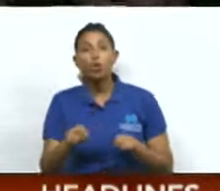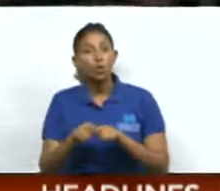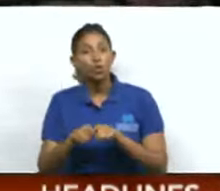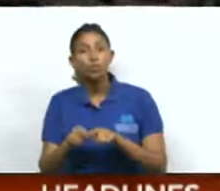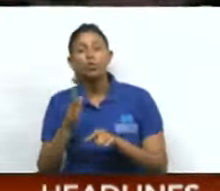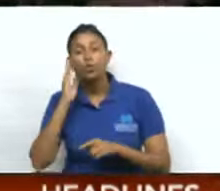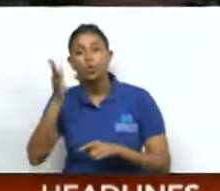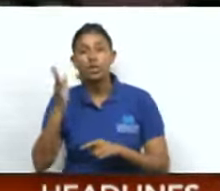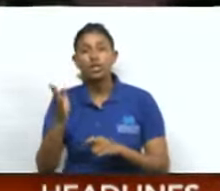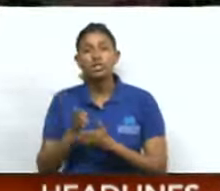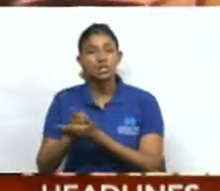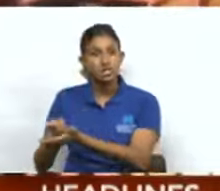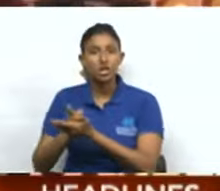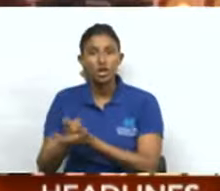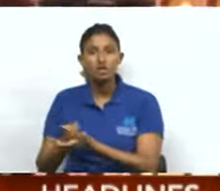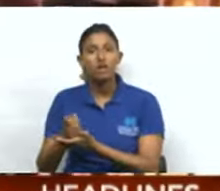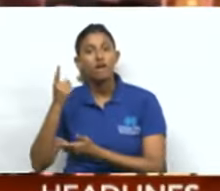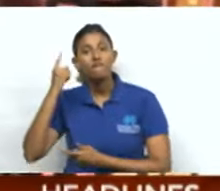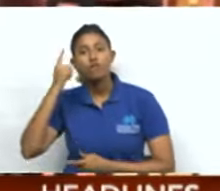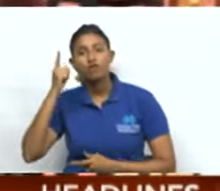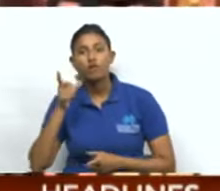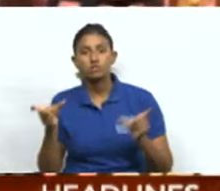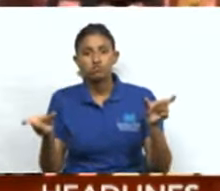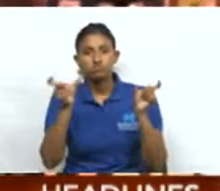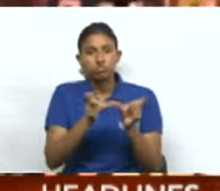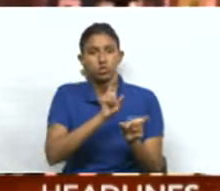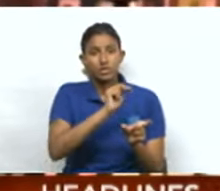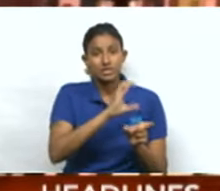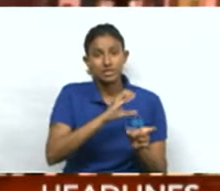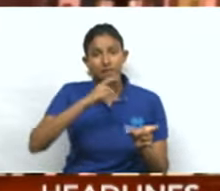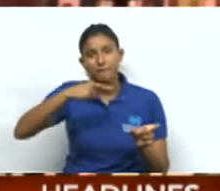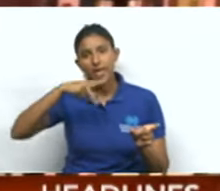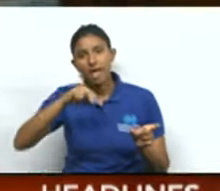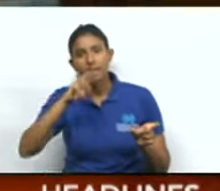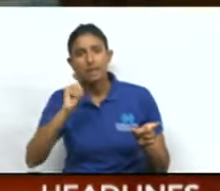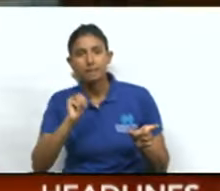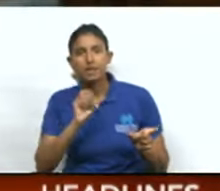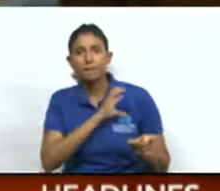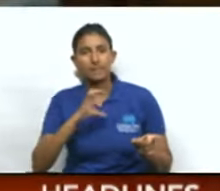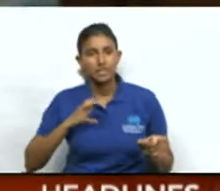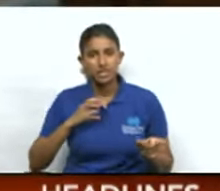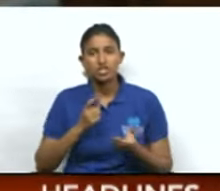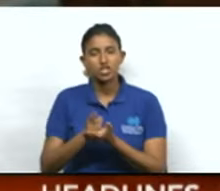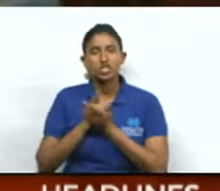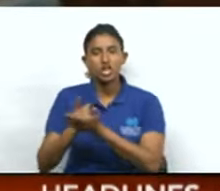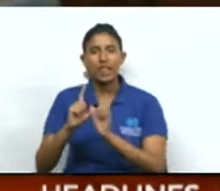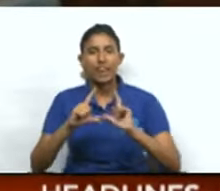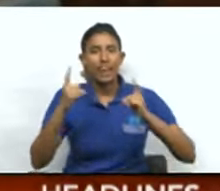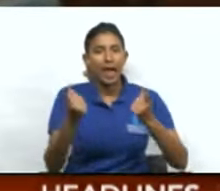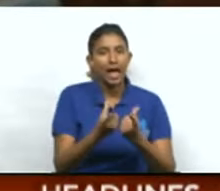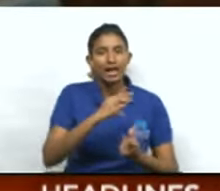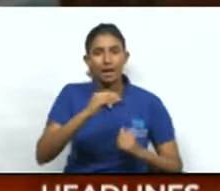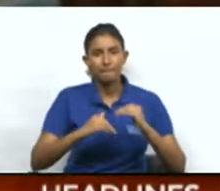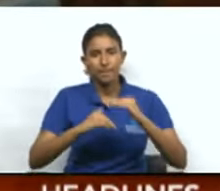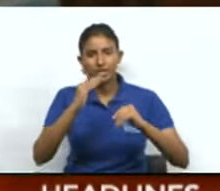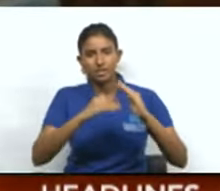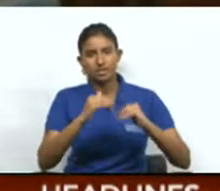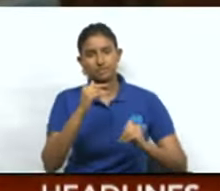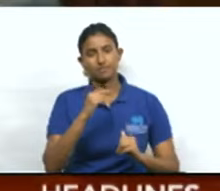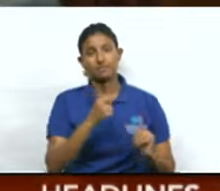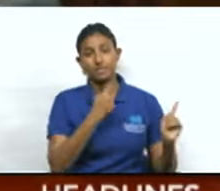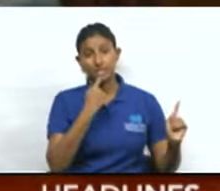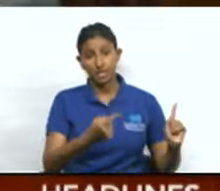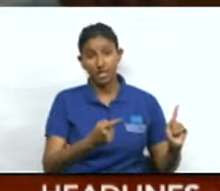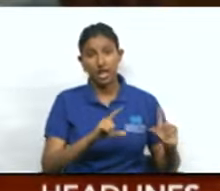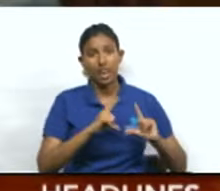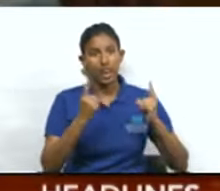as the matter has been referred to a Joint Select Committee on Land and Physical Infrastructure. These documents have been laid for the Committee on Land